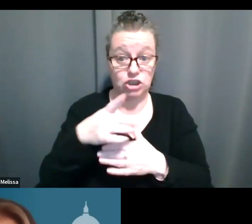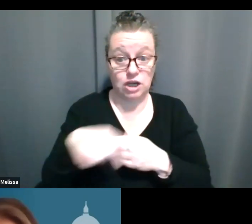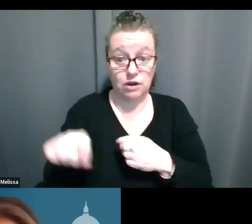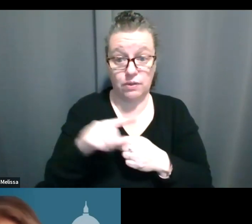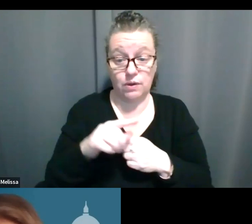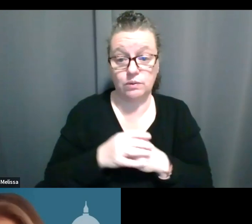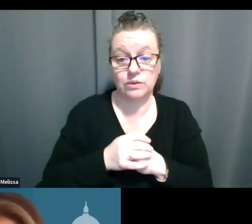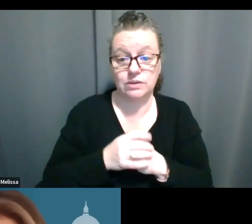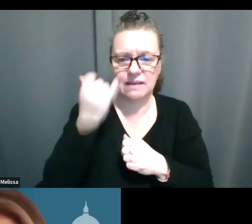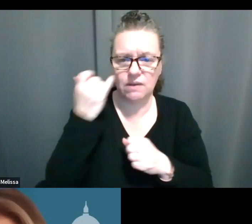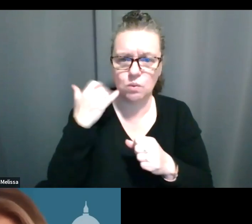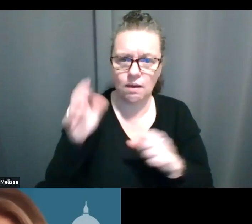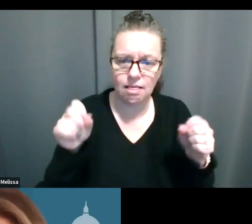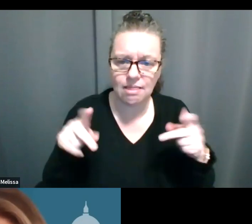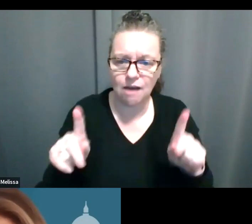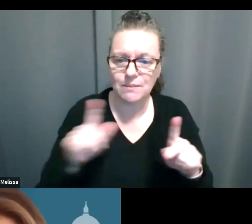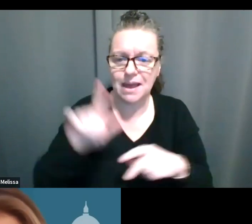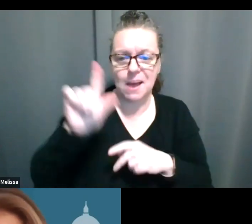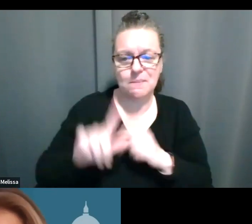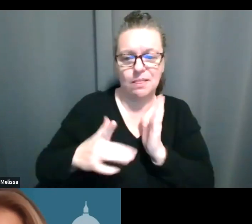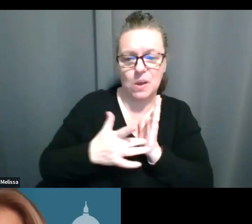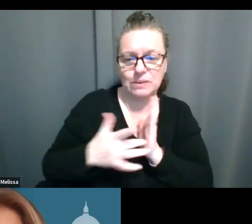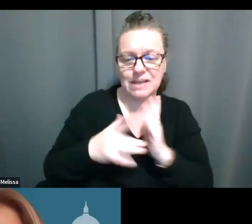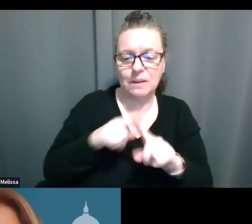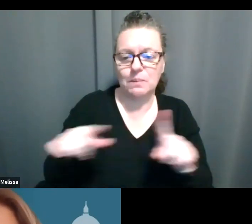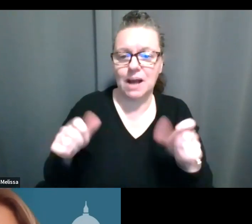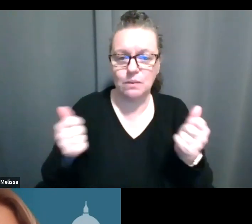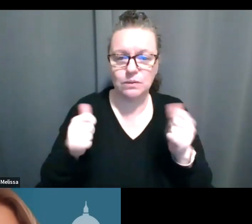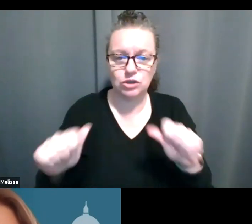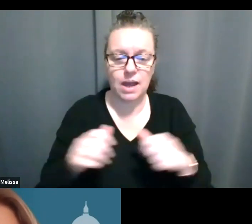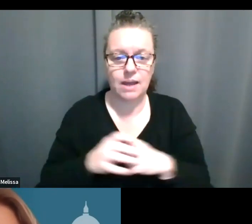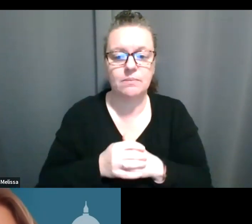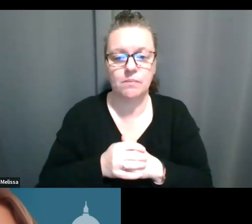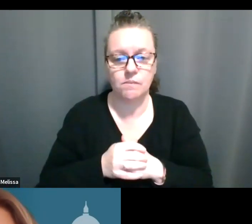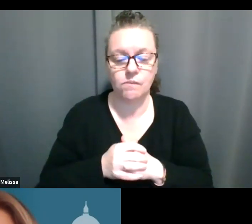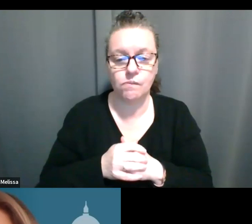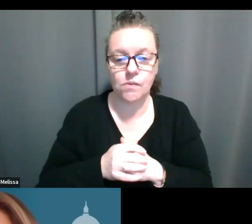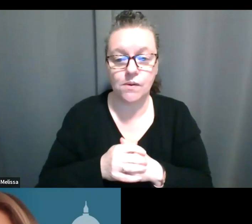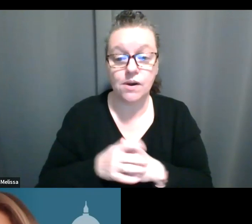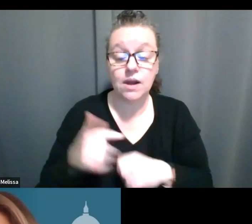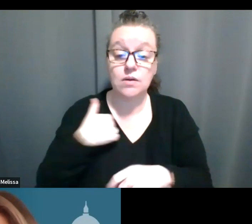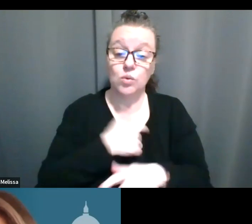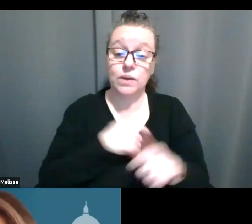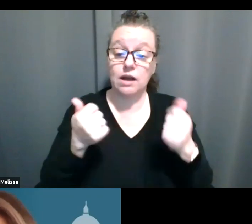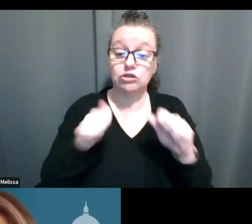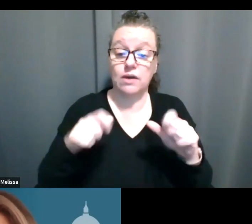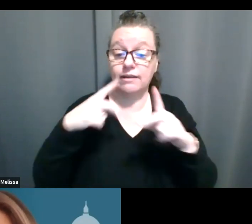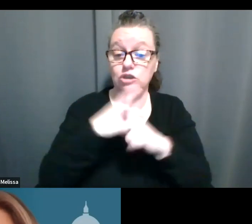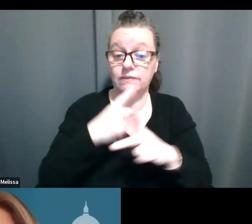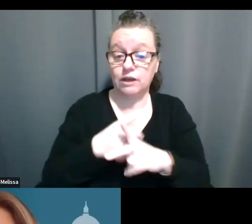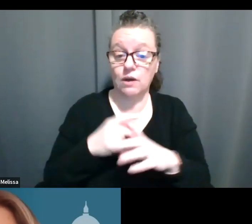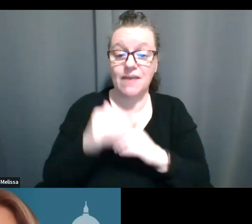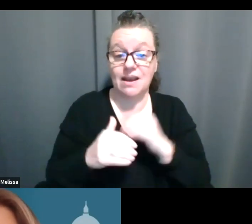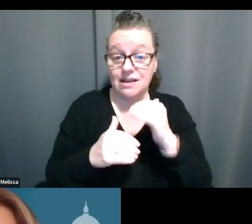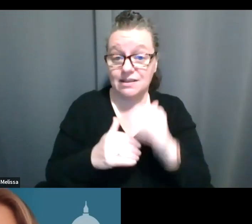if it'll allow me. I'm very low tech here, but I will try. Okay. Again, I think we're trying to kind of figure out that next